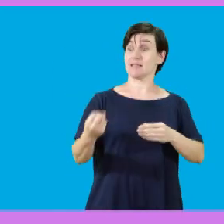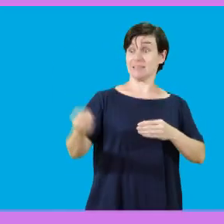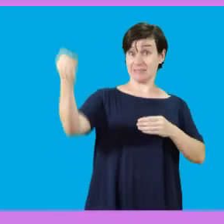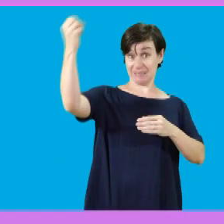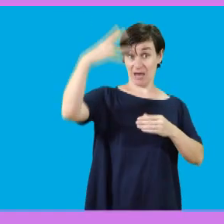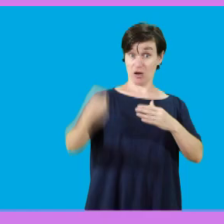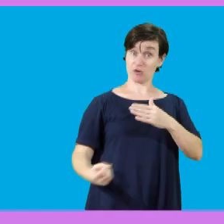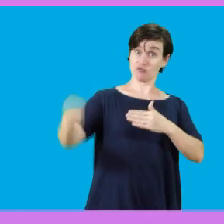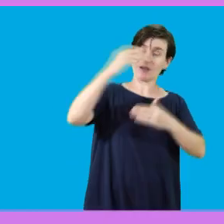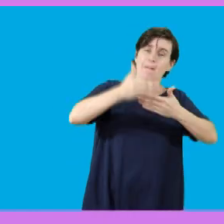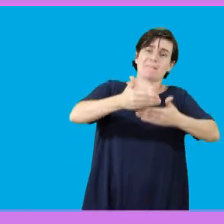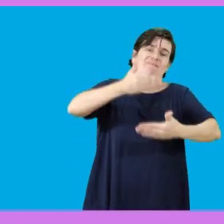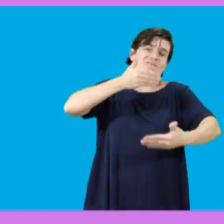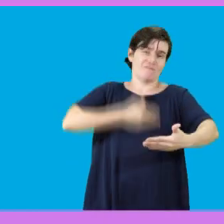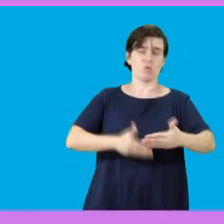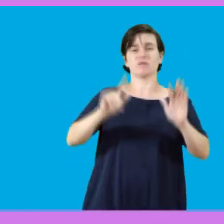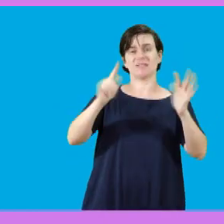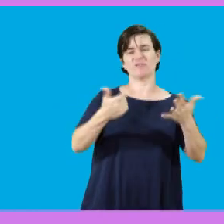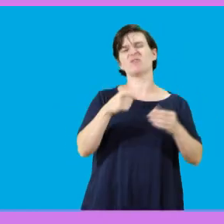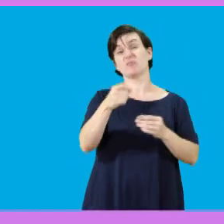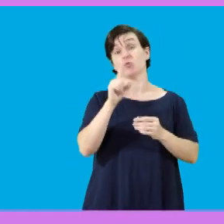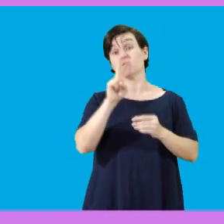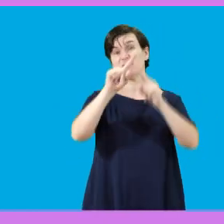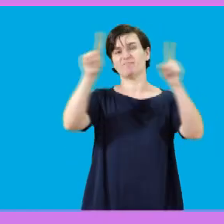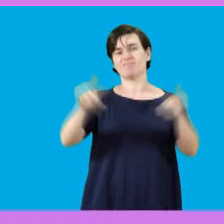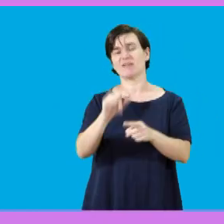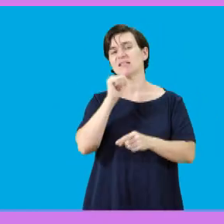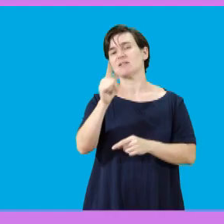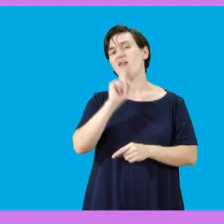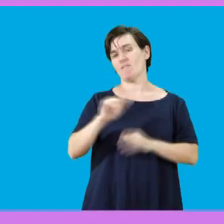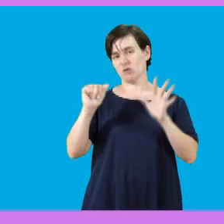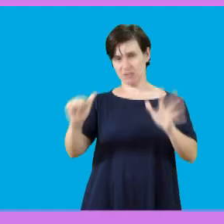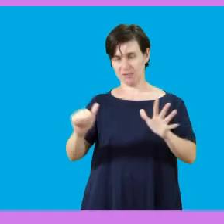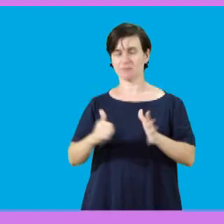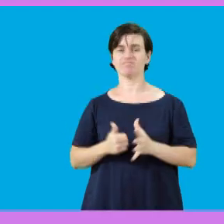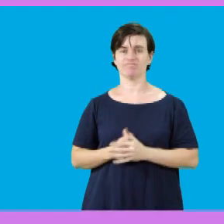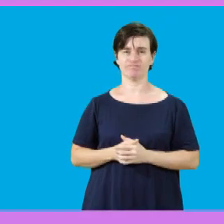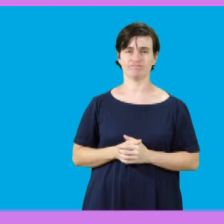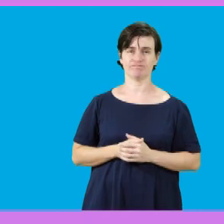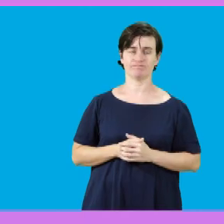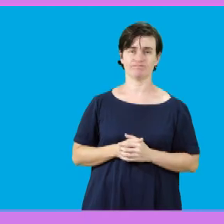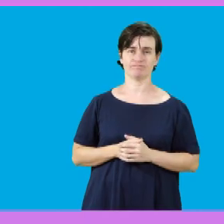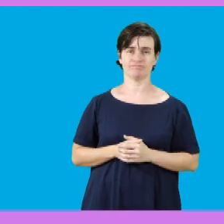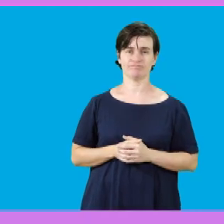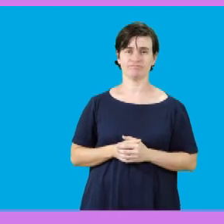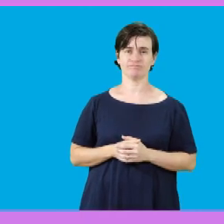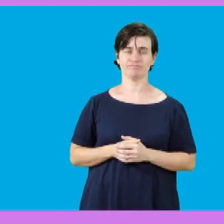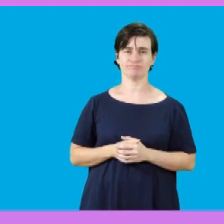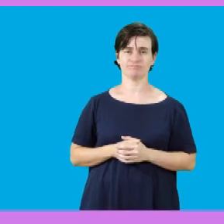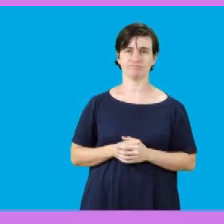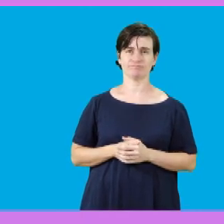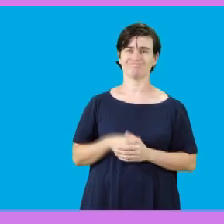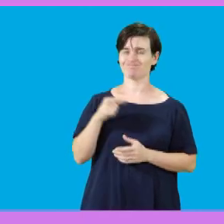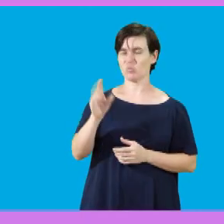should be before 7 a.m. or maybe before 6:30 in the morning. Then we'll know that it's a